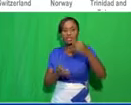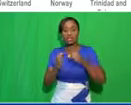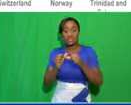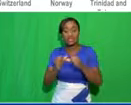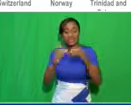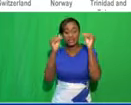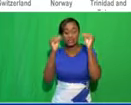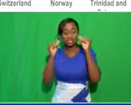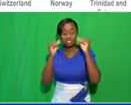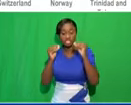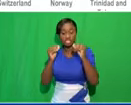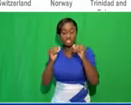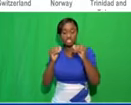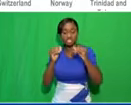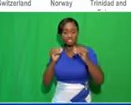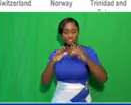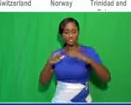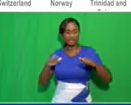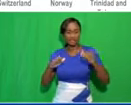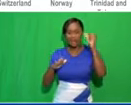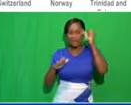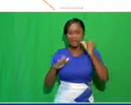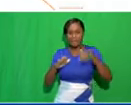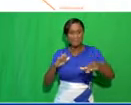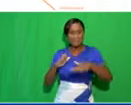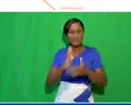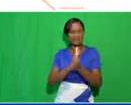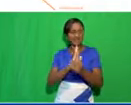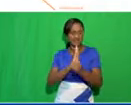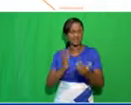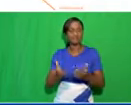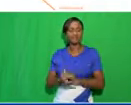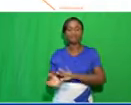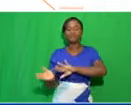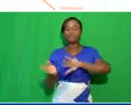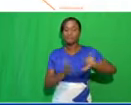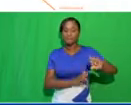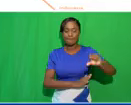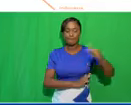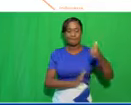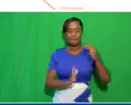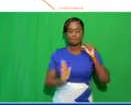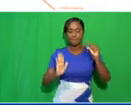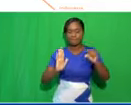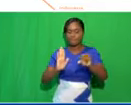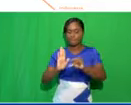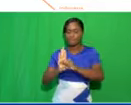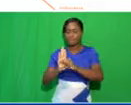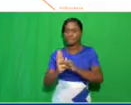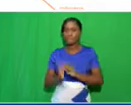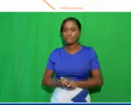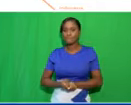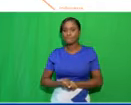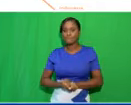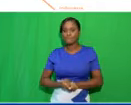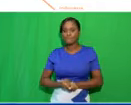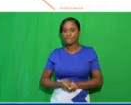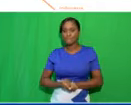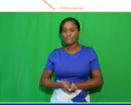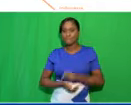remediating. So let's look at some of the graphs. Let's move on. This is a